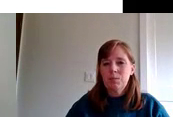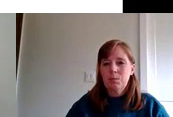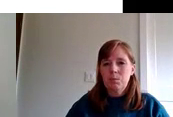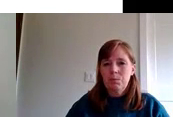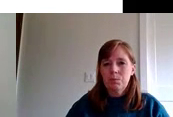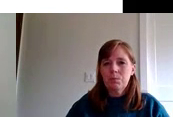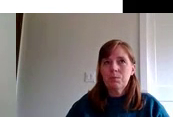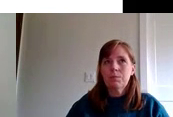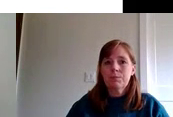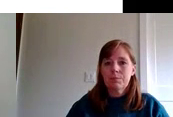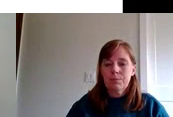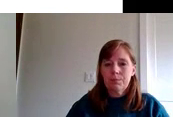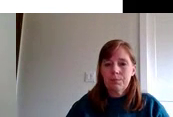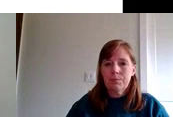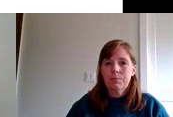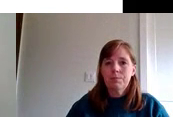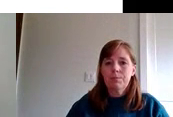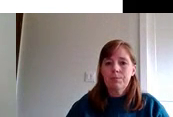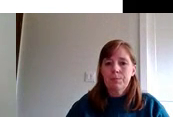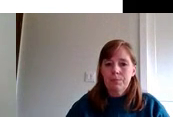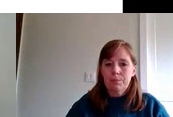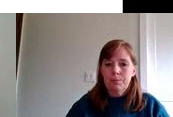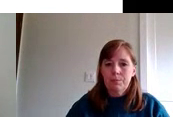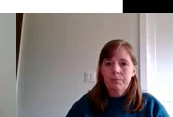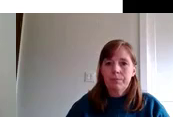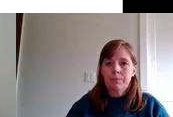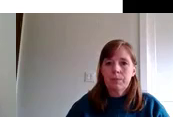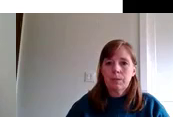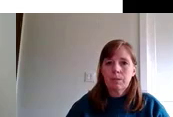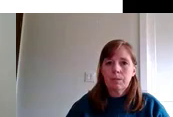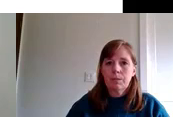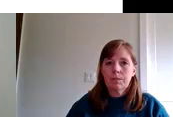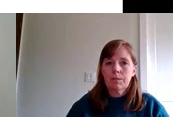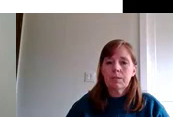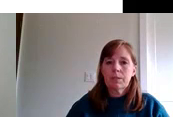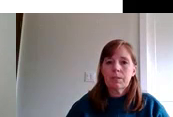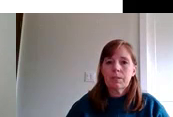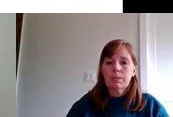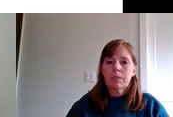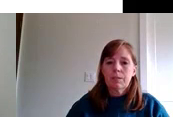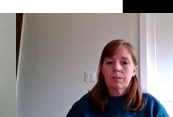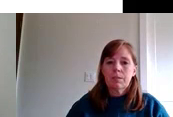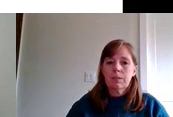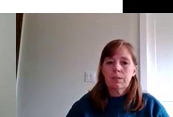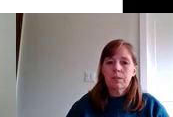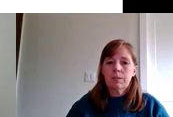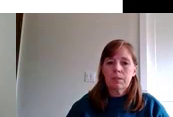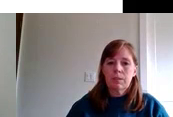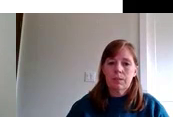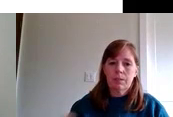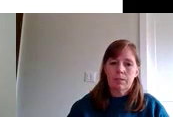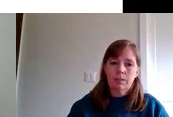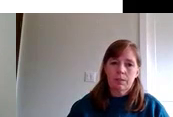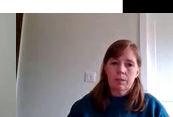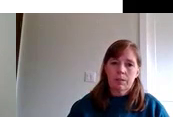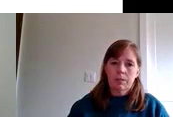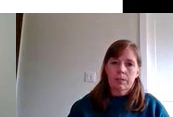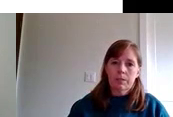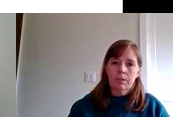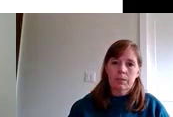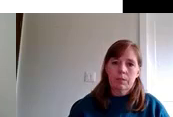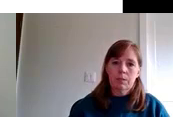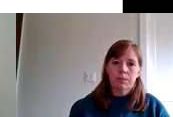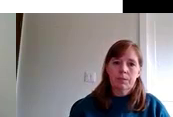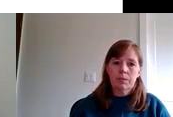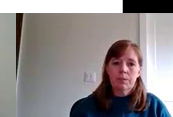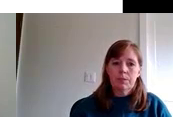trying to get rid of any extra light from behind you. I think that's true as well. I talk to teachers